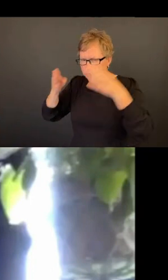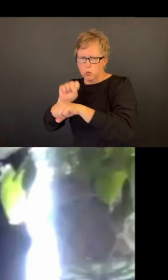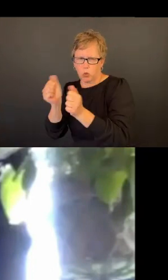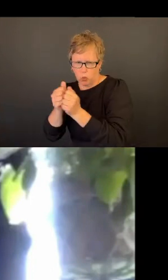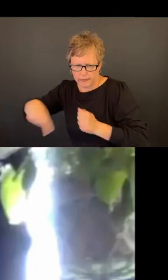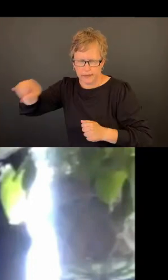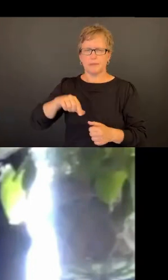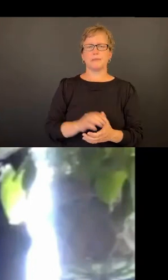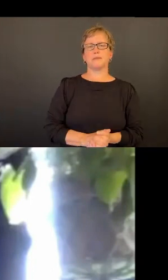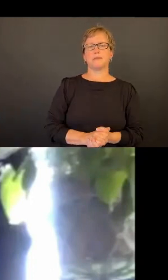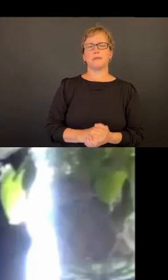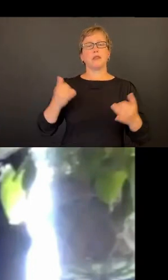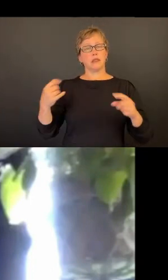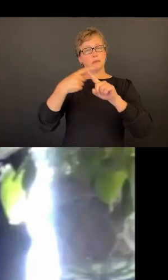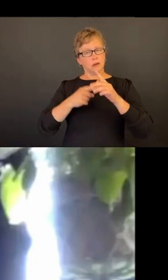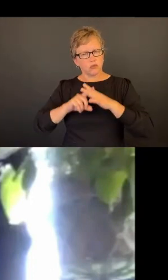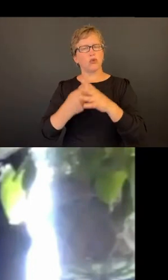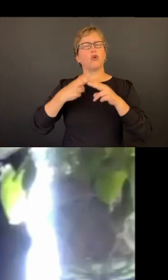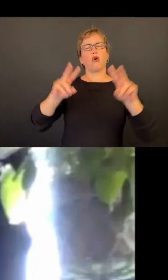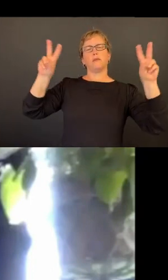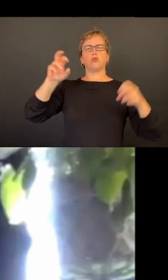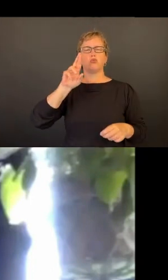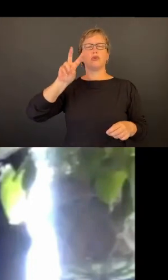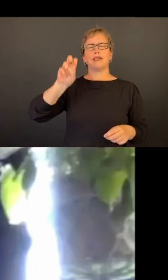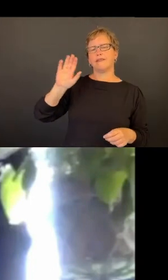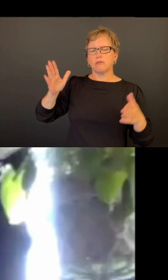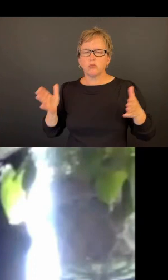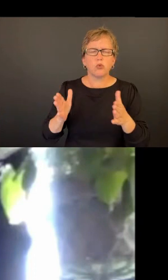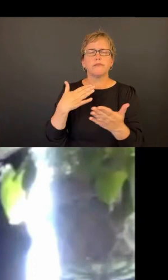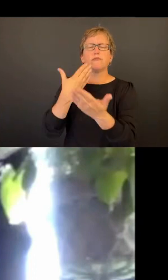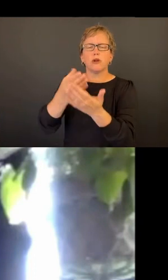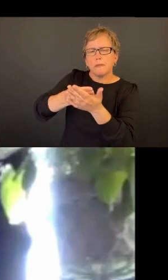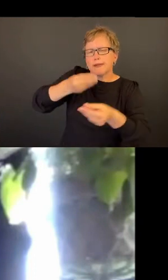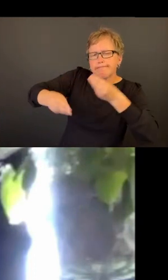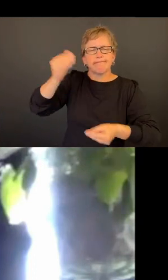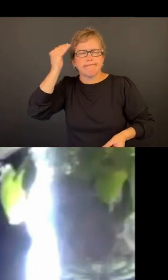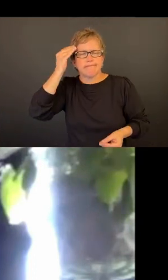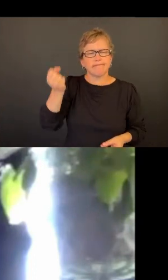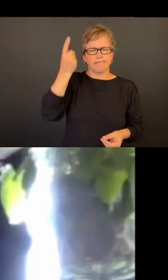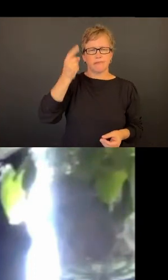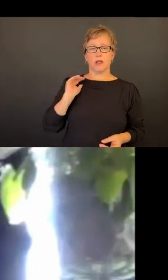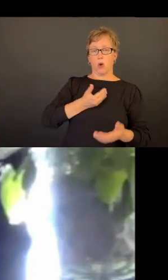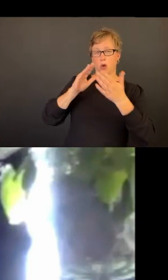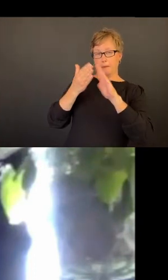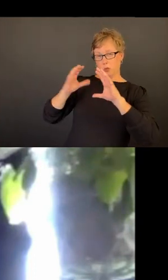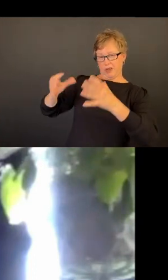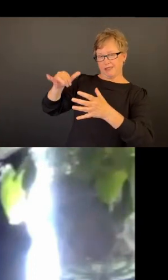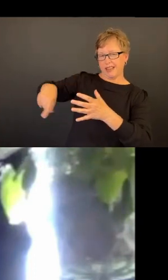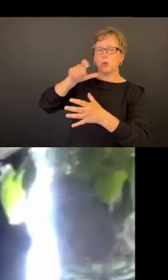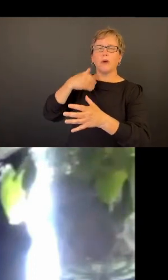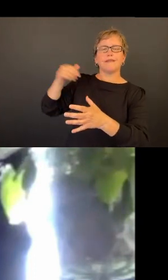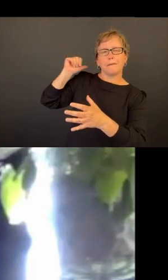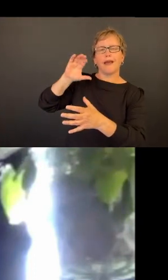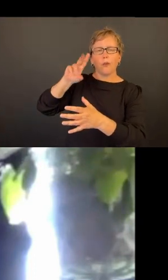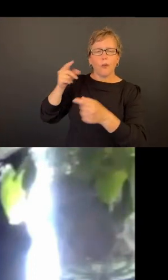cord injury, mobility impairment, and paralysis. This is the start of Reeve's Road to